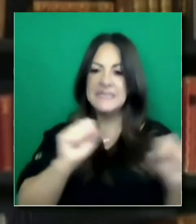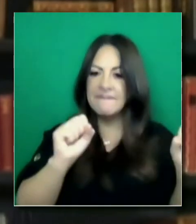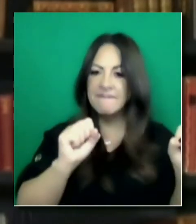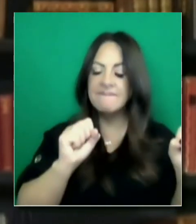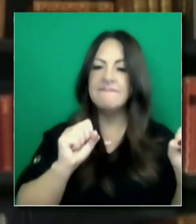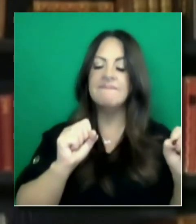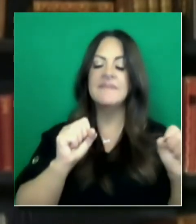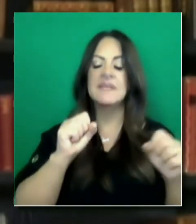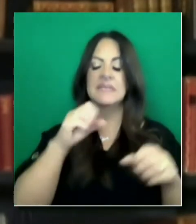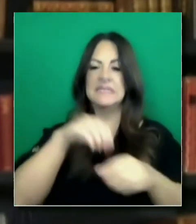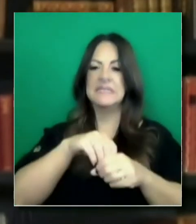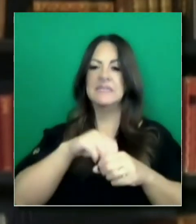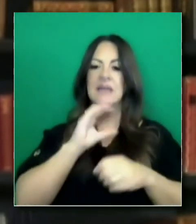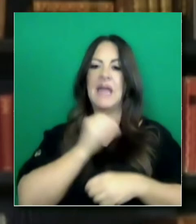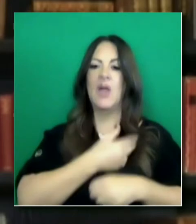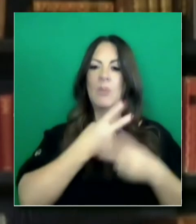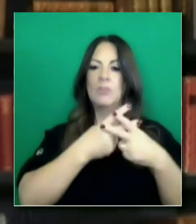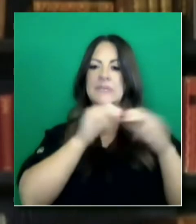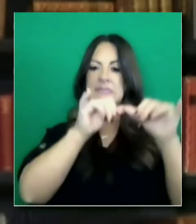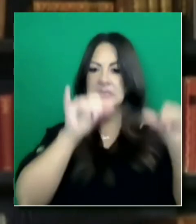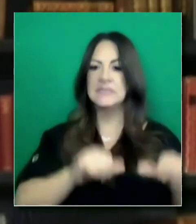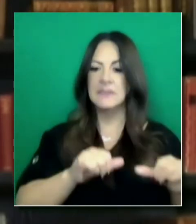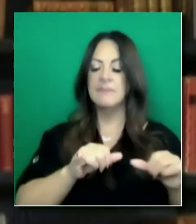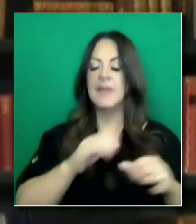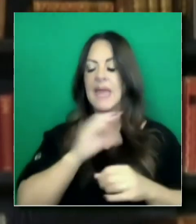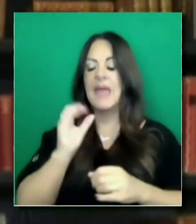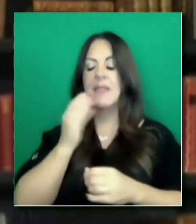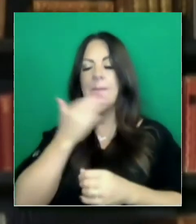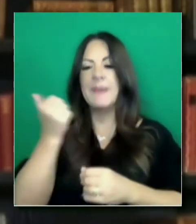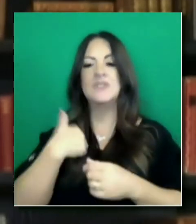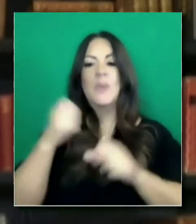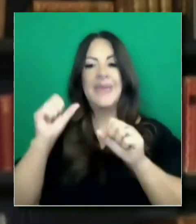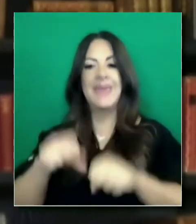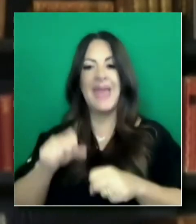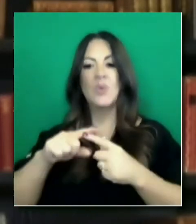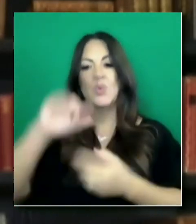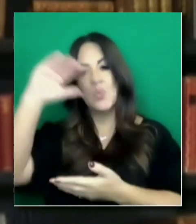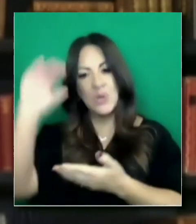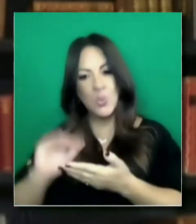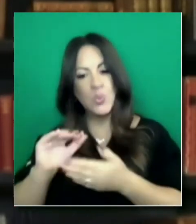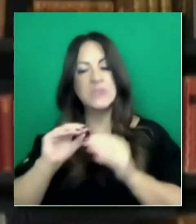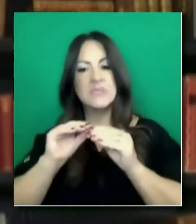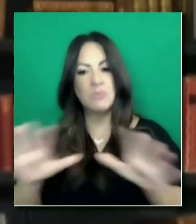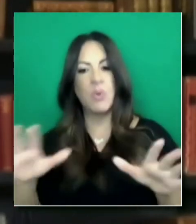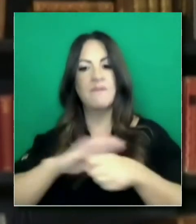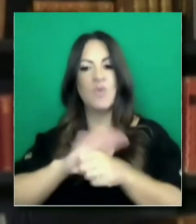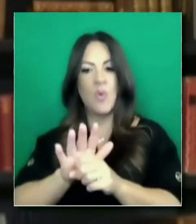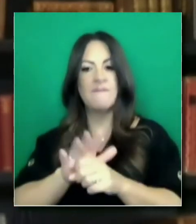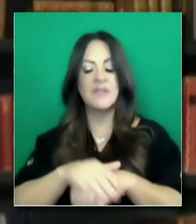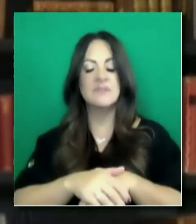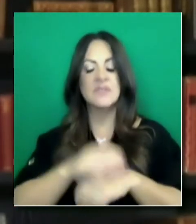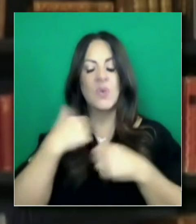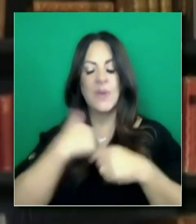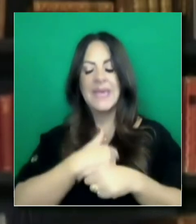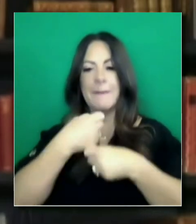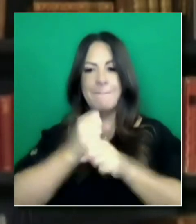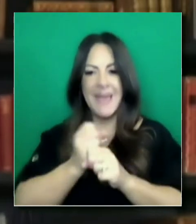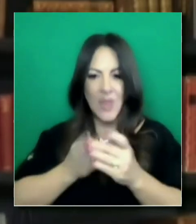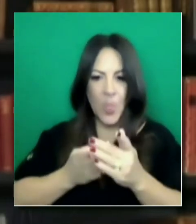within the system and to mitigate to the best of our ability the spread and ultimately get us through this third